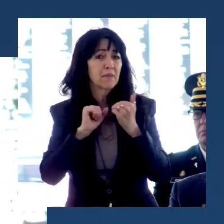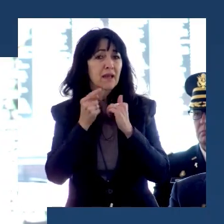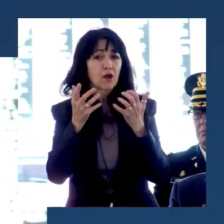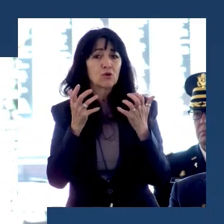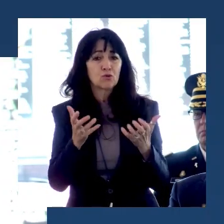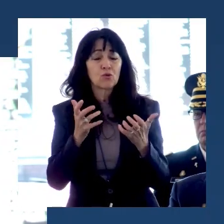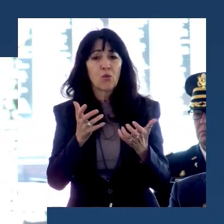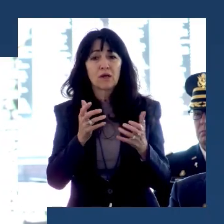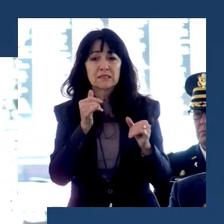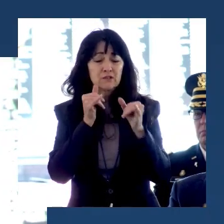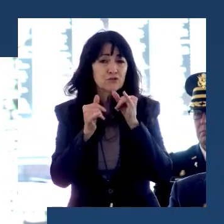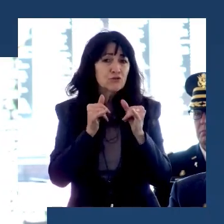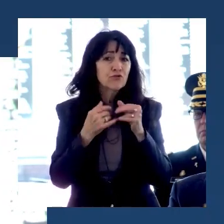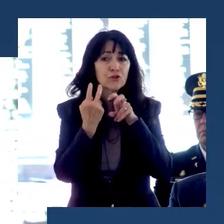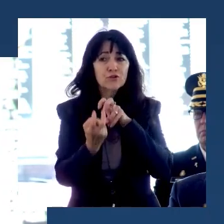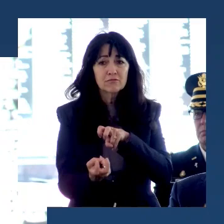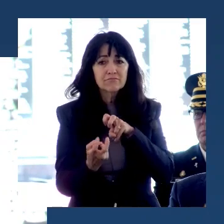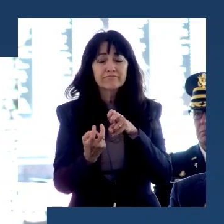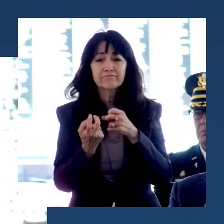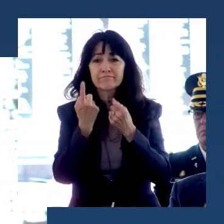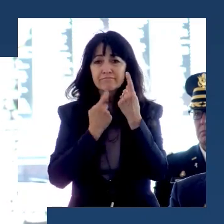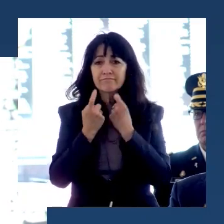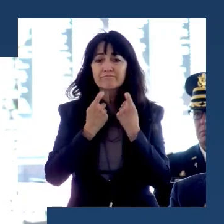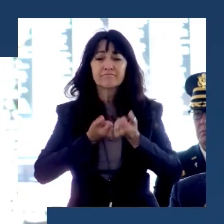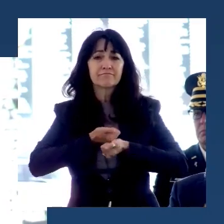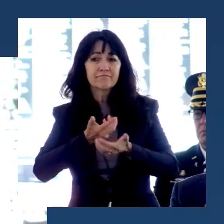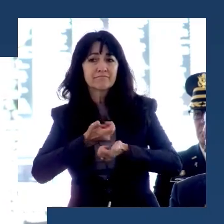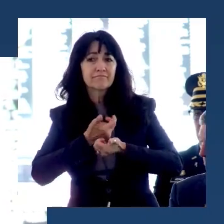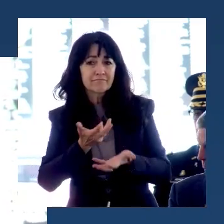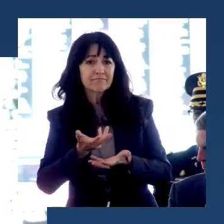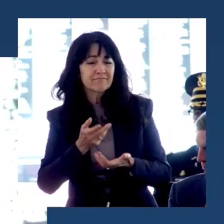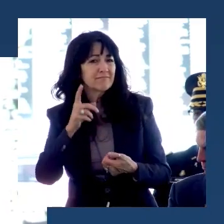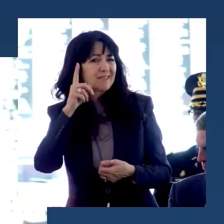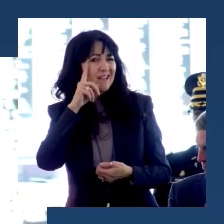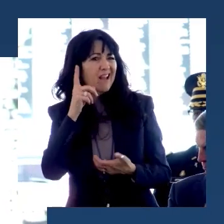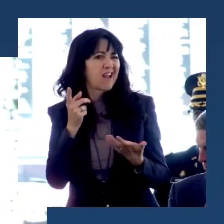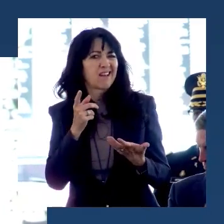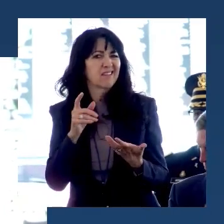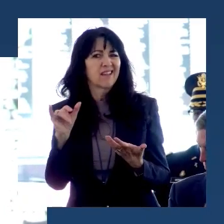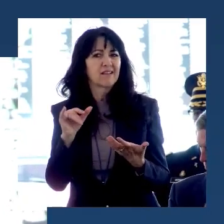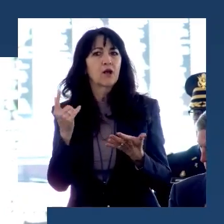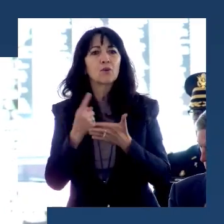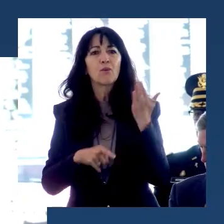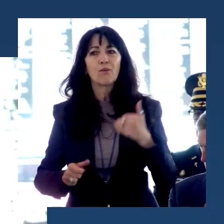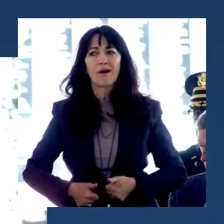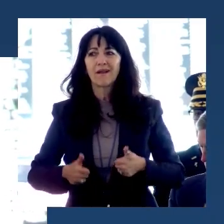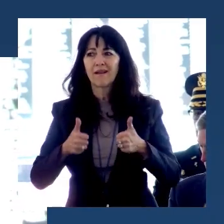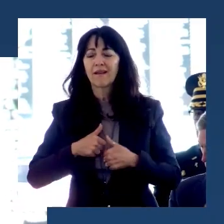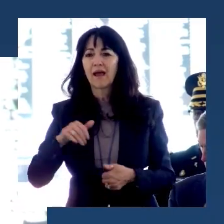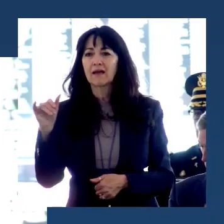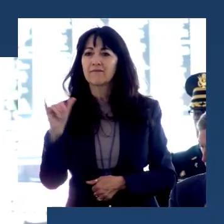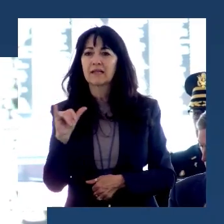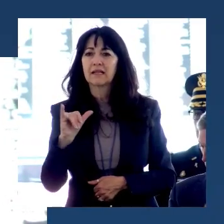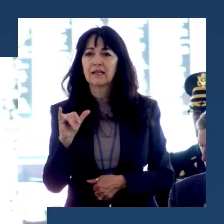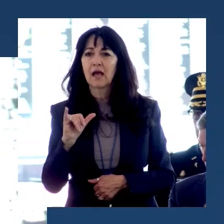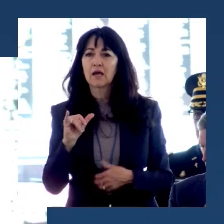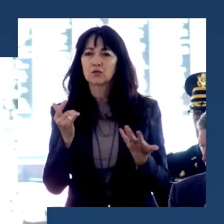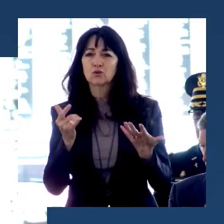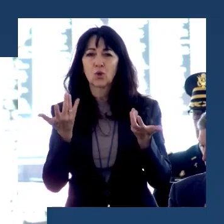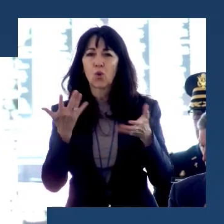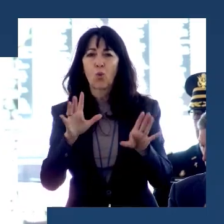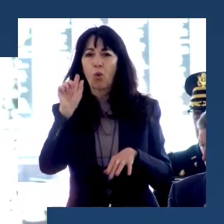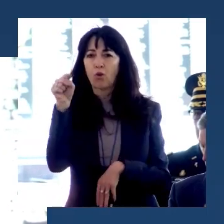tell. But I think it's important for us to tell some of the normal ones about what life was like so people don't just associate us